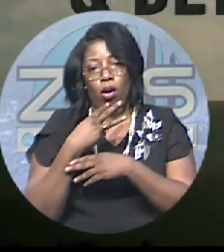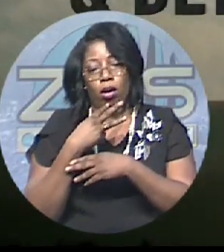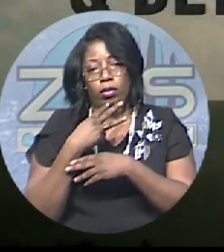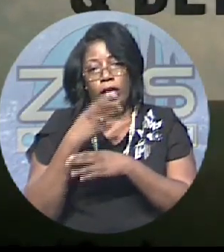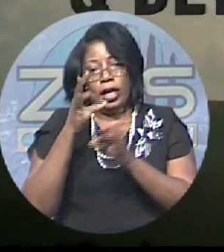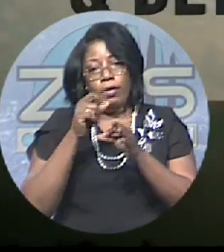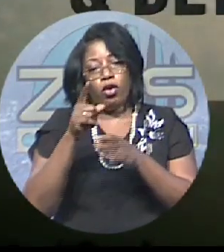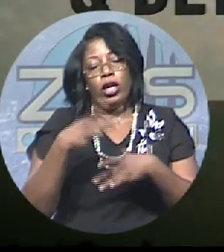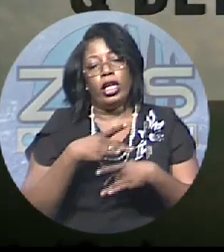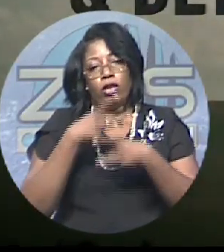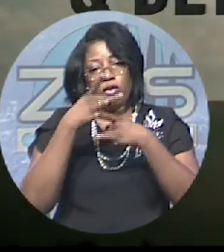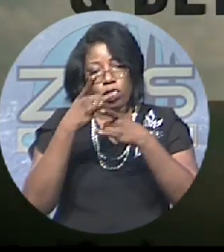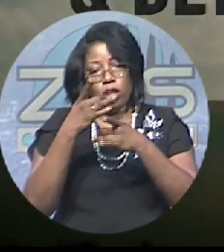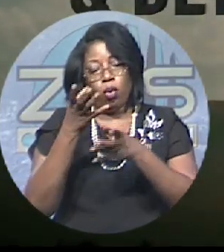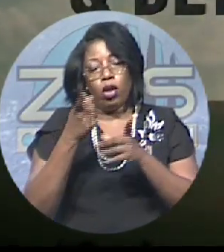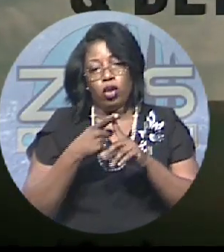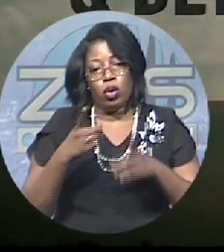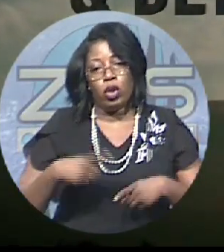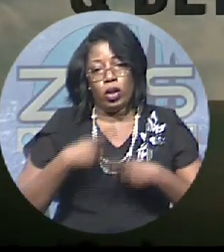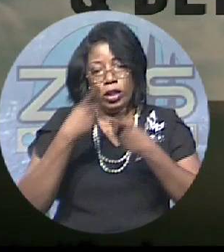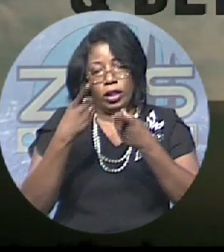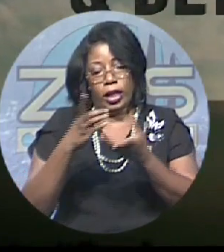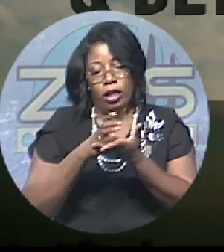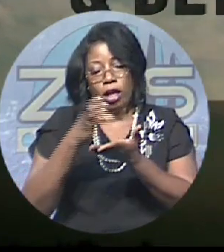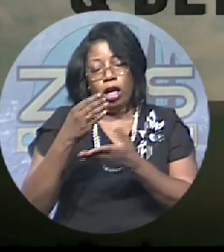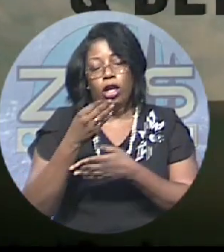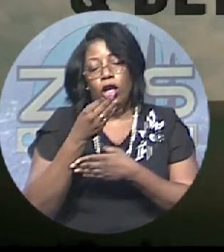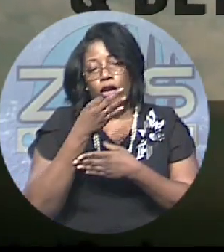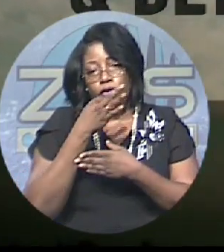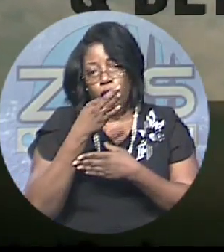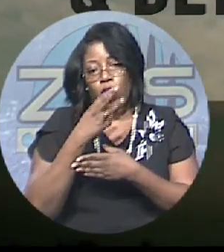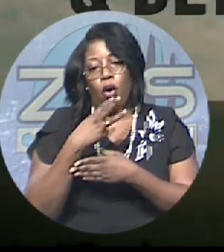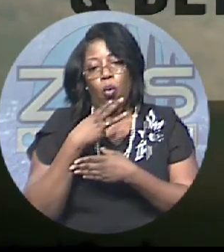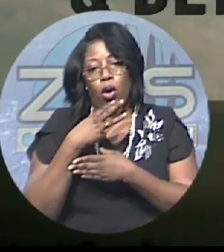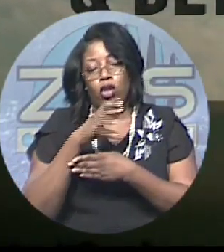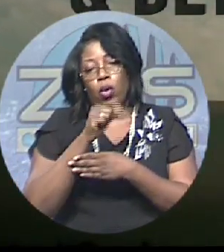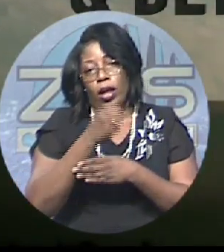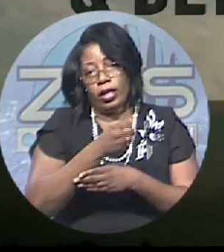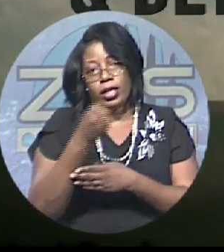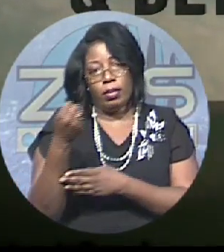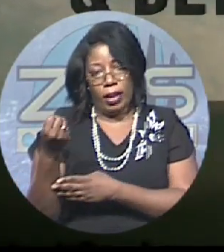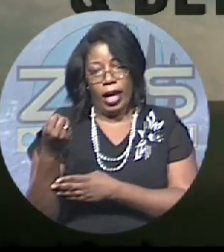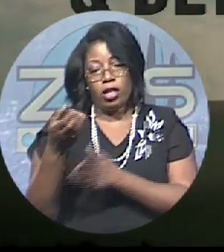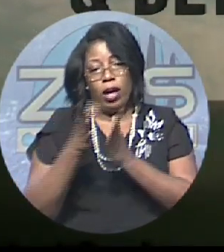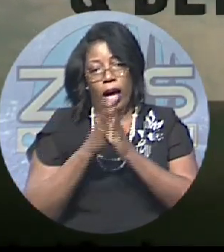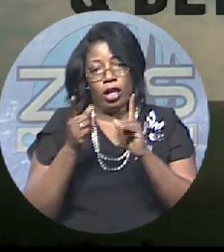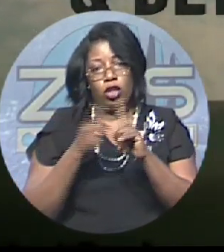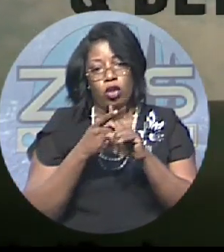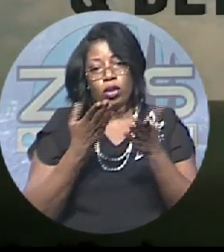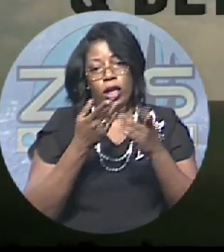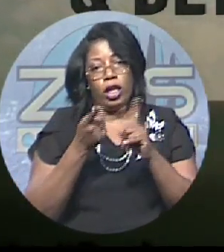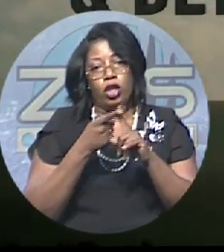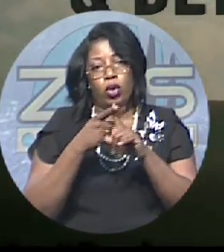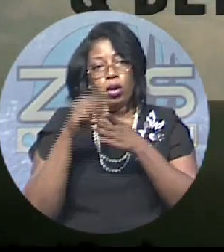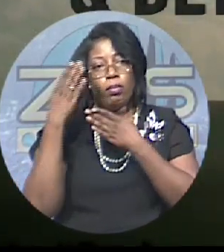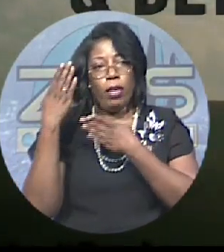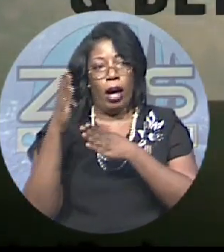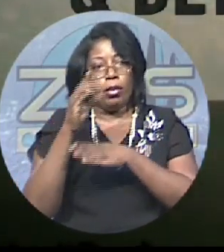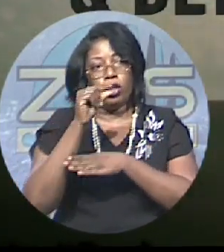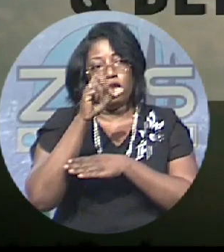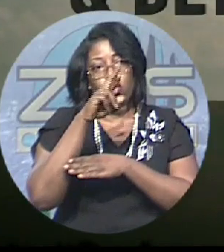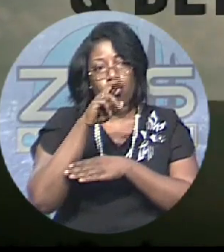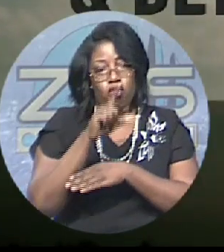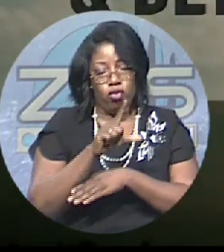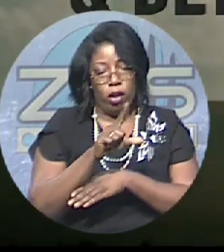Now, if you're interested in making a donation of canned food, water, or any other supplies, you're asked to take them to the Bahama Grill.